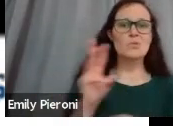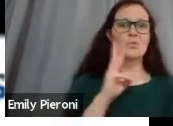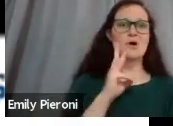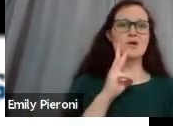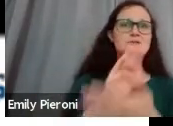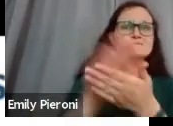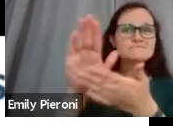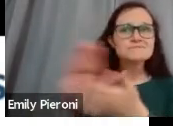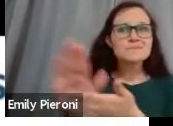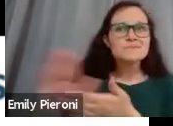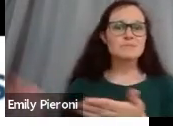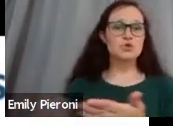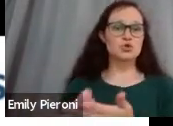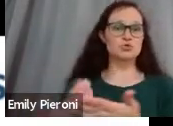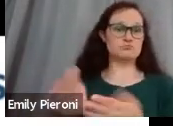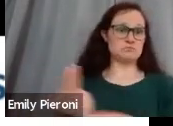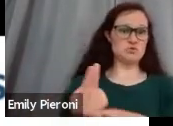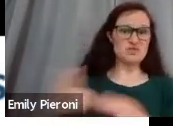agricultural reuse,